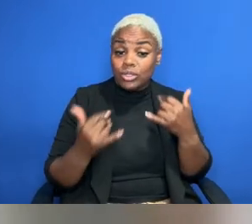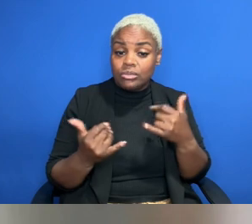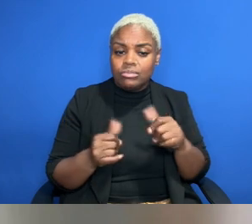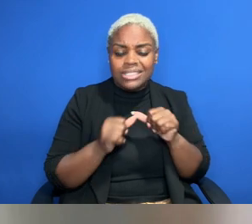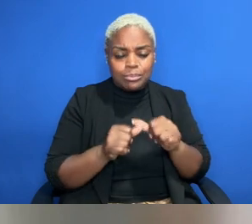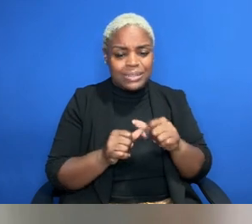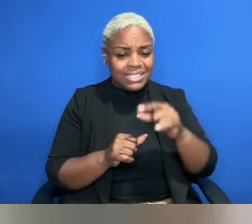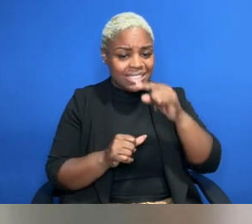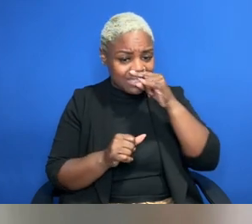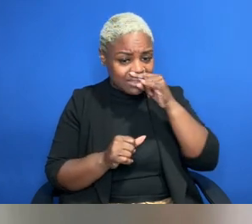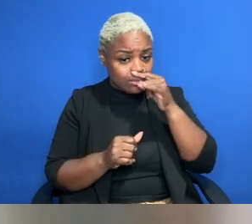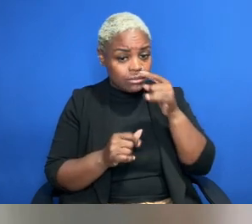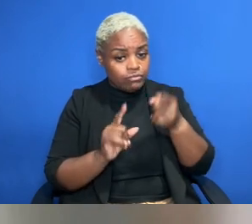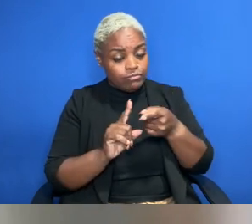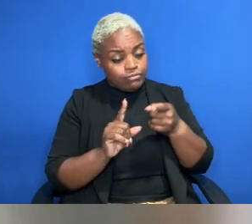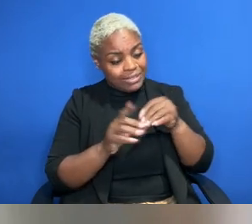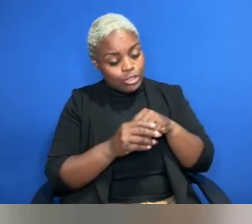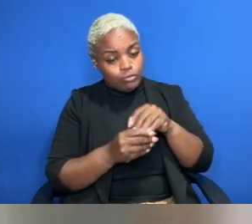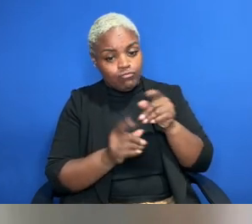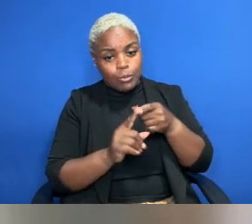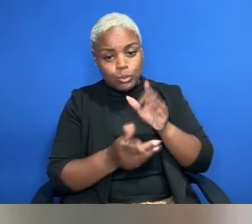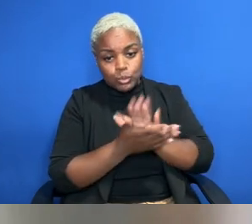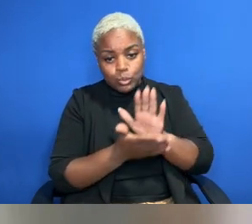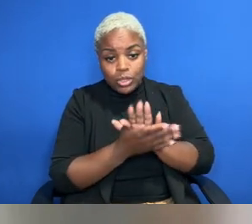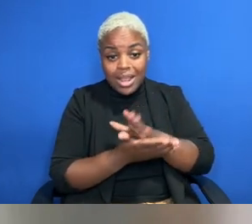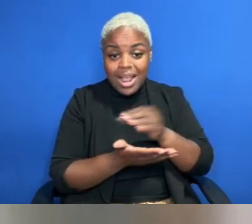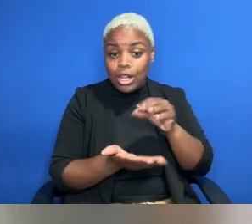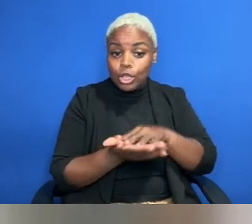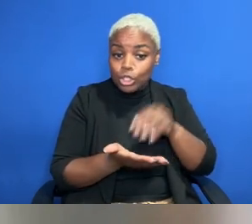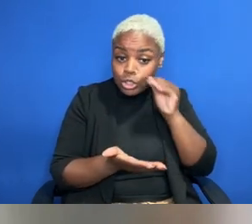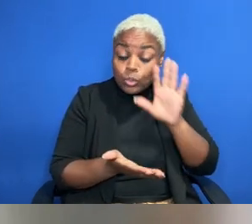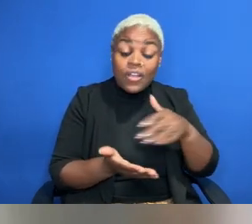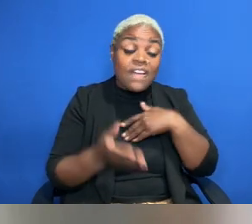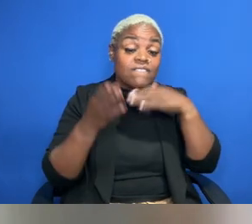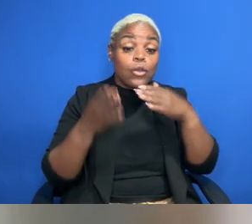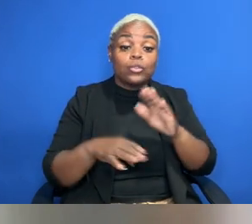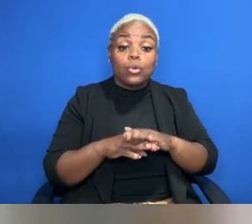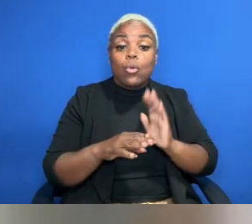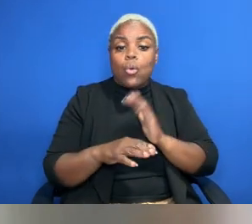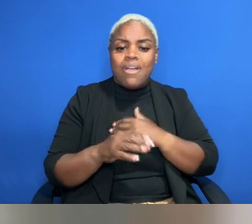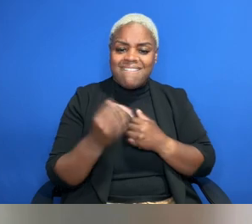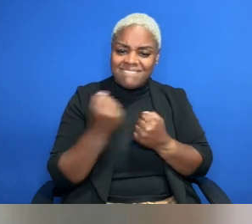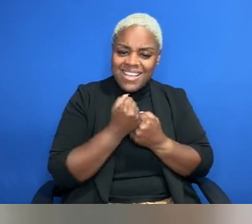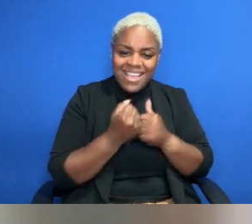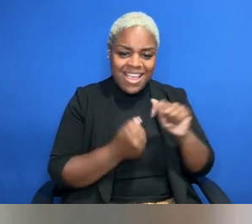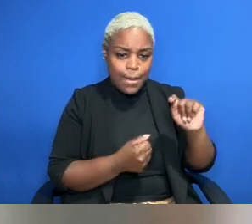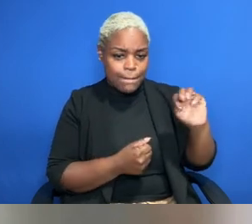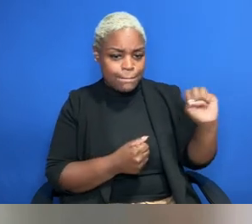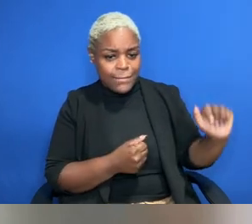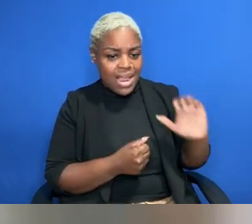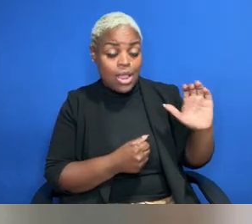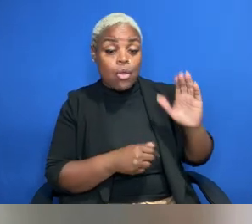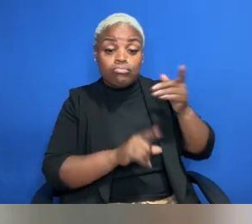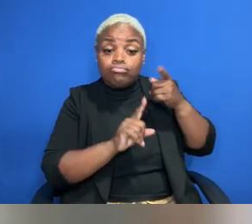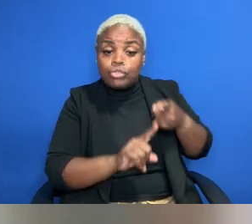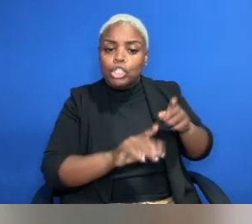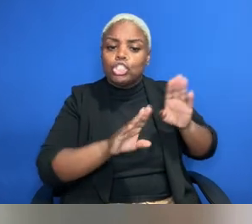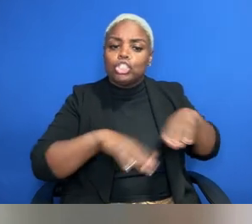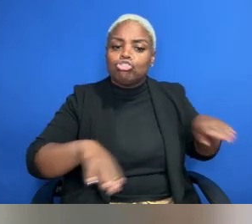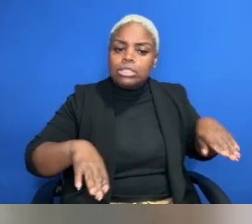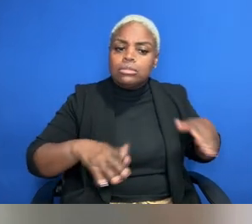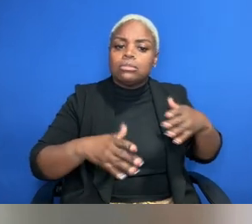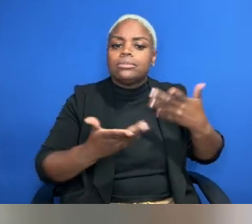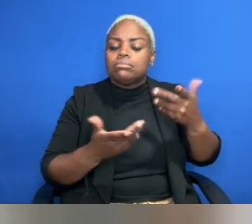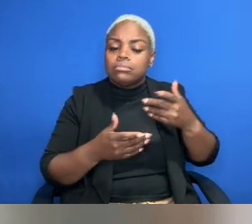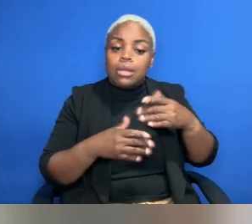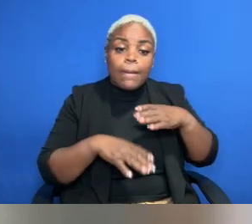that today, about keeping kids in school and learning. We focus our advocacy at MAC on children and youth